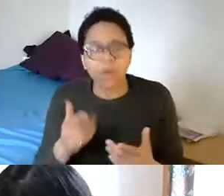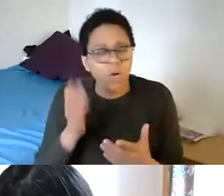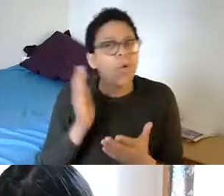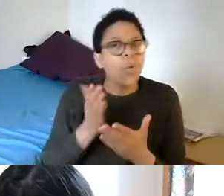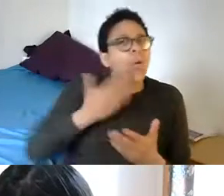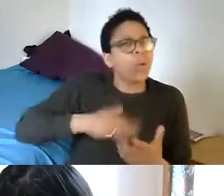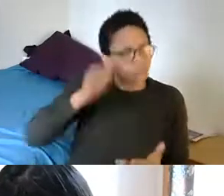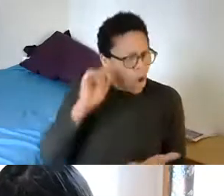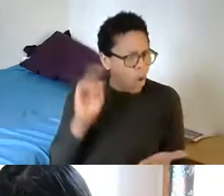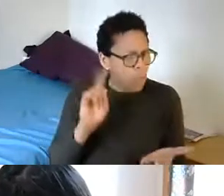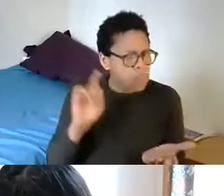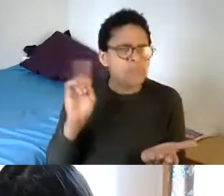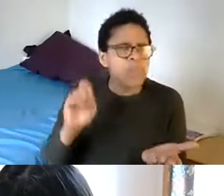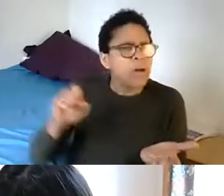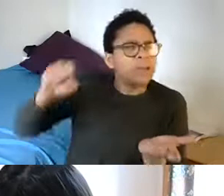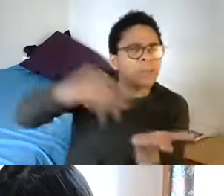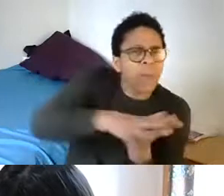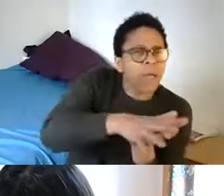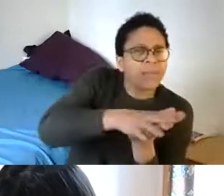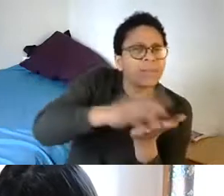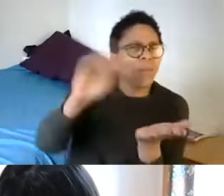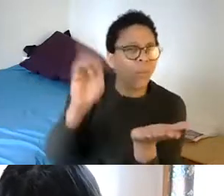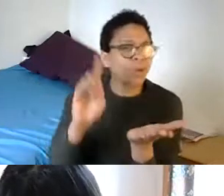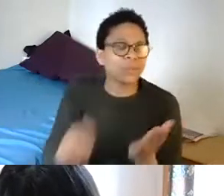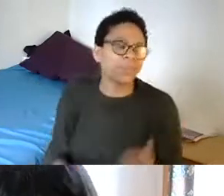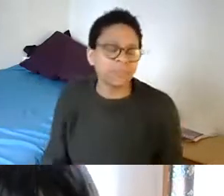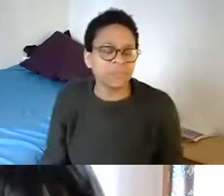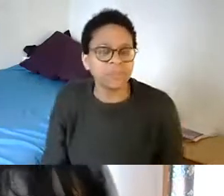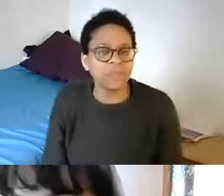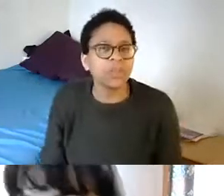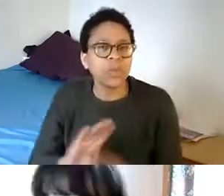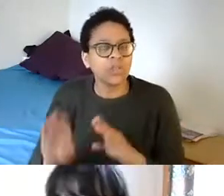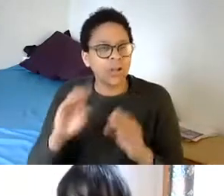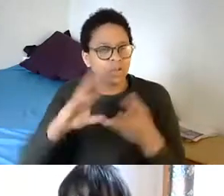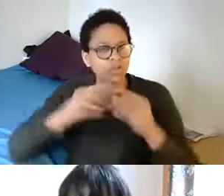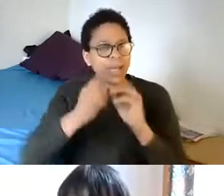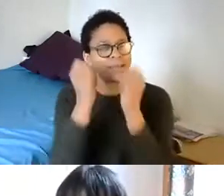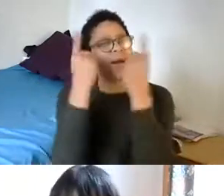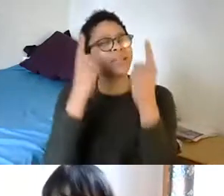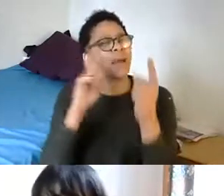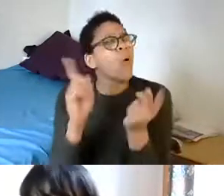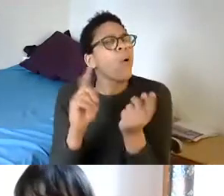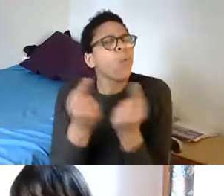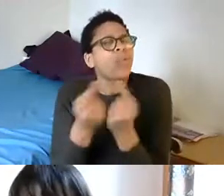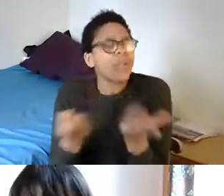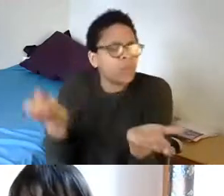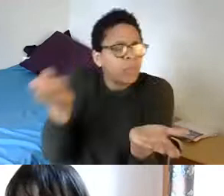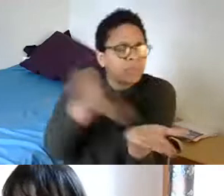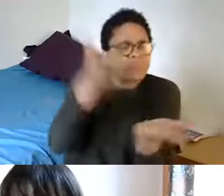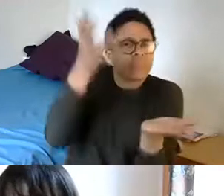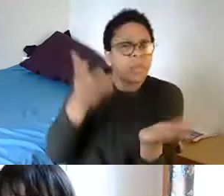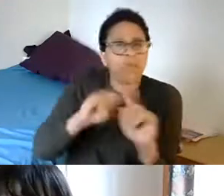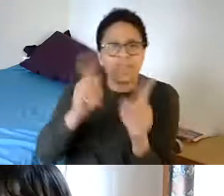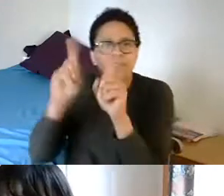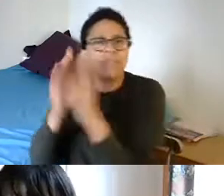stains and stuff that are actually being analysed as we speak to sort of get a better picture of, you know, what was actually left on this book that's